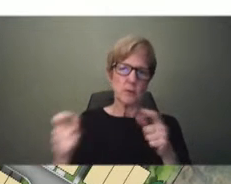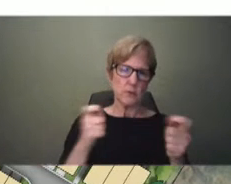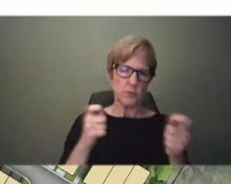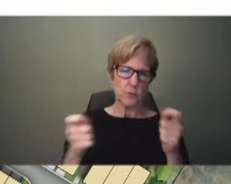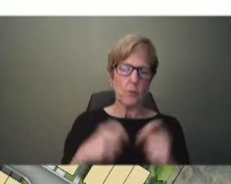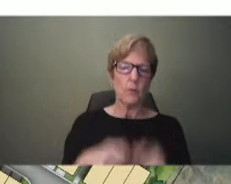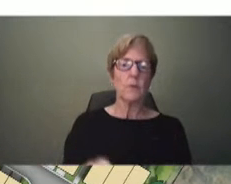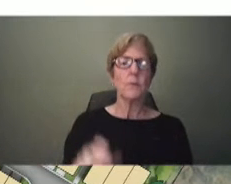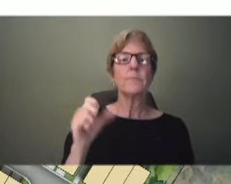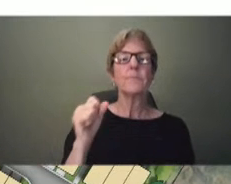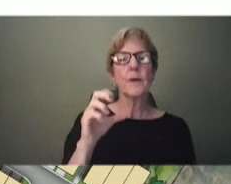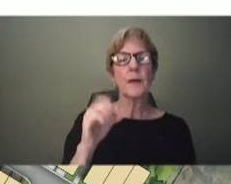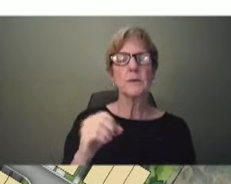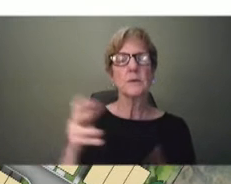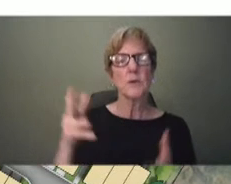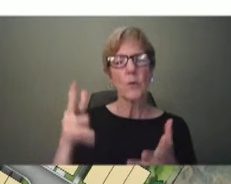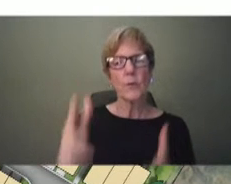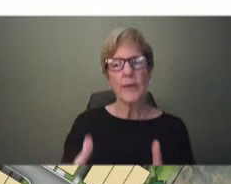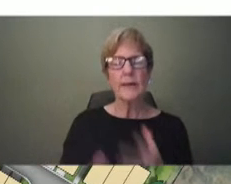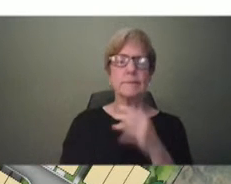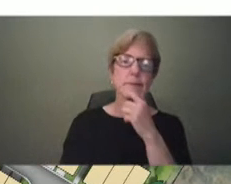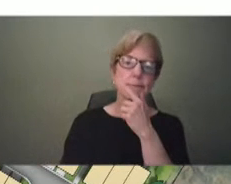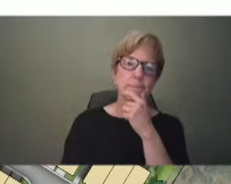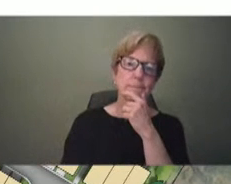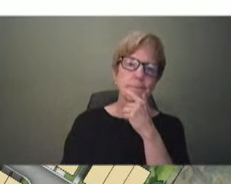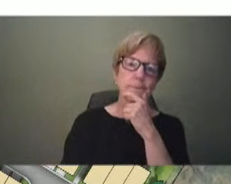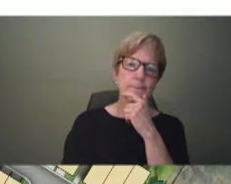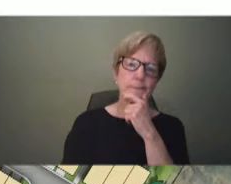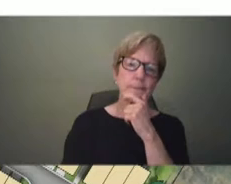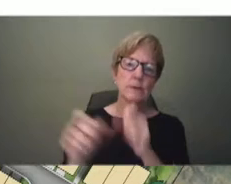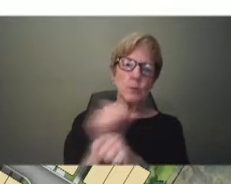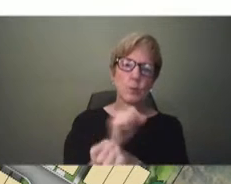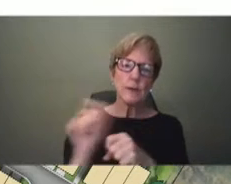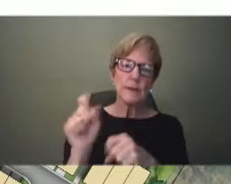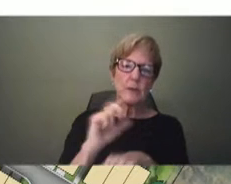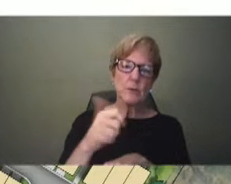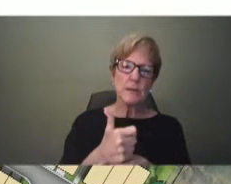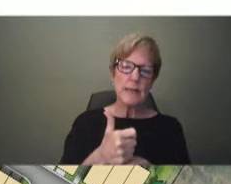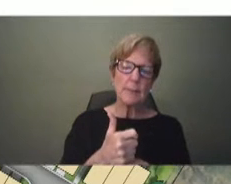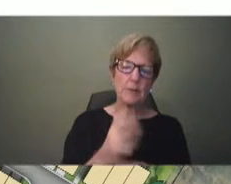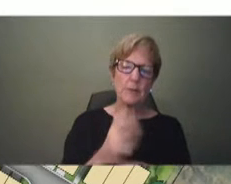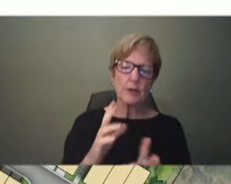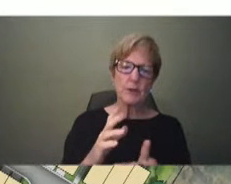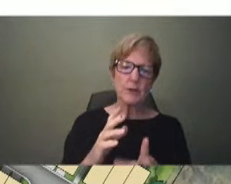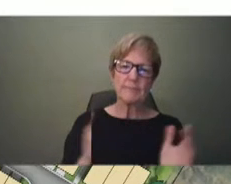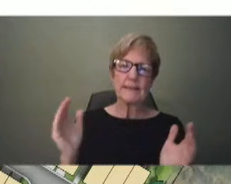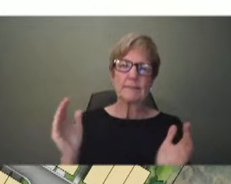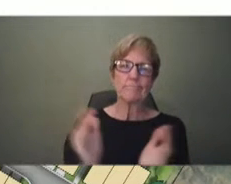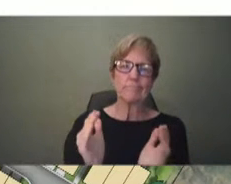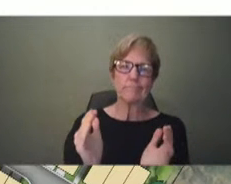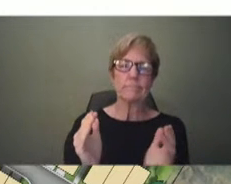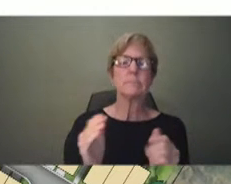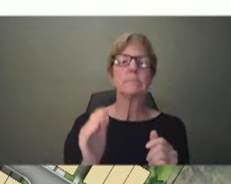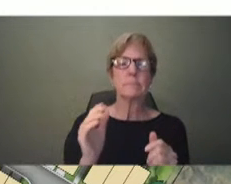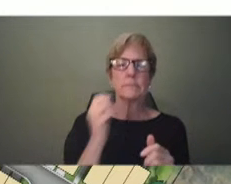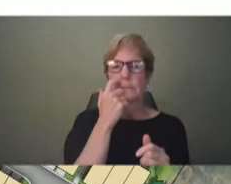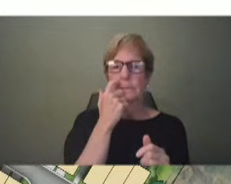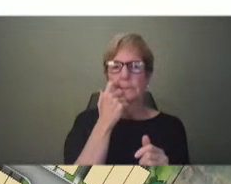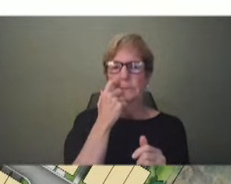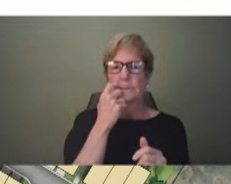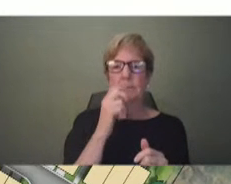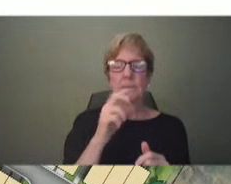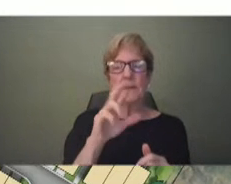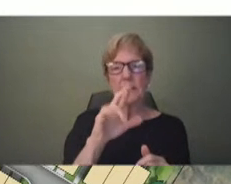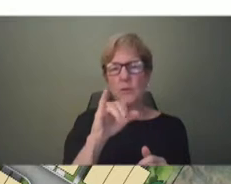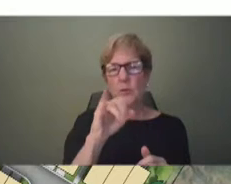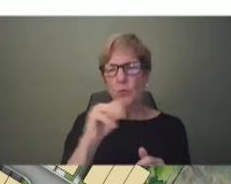so it left us working to establish a fairly compact site plan in the in the remnant parcels and as Chris